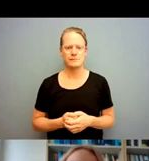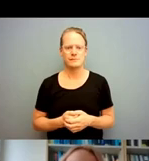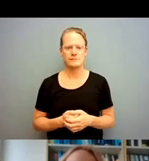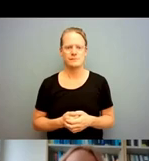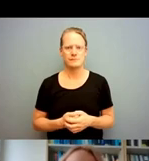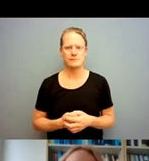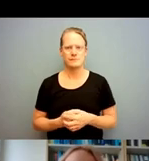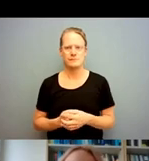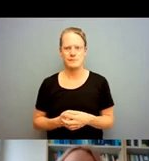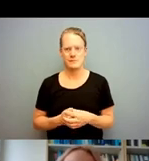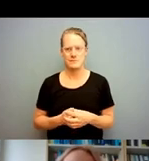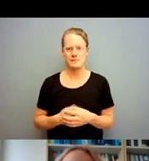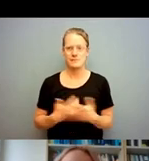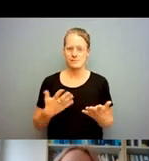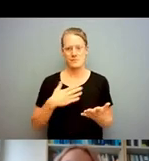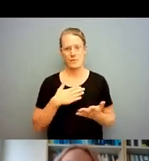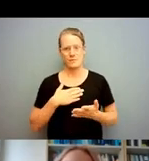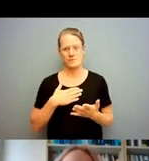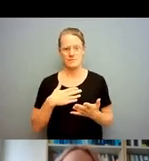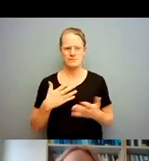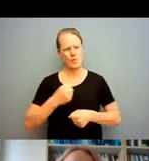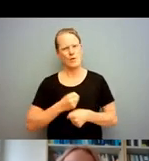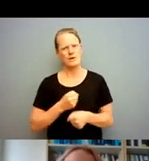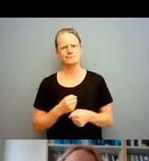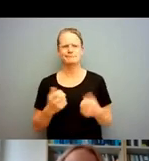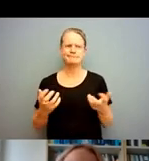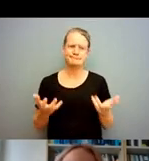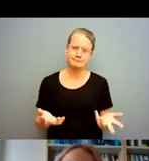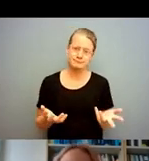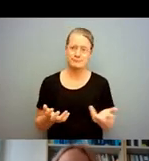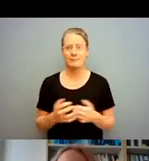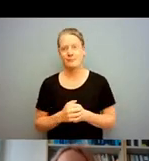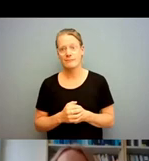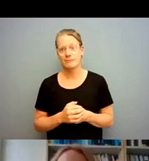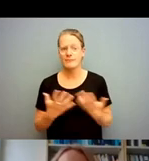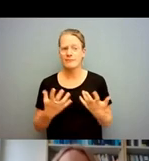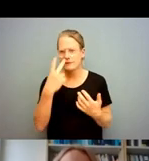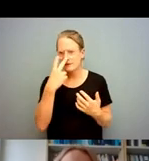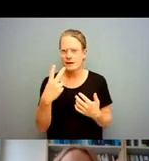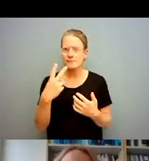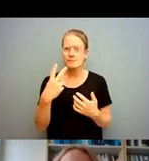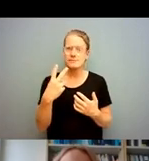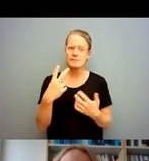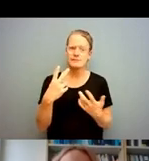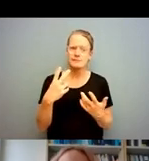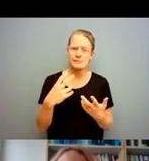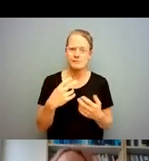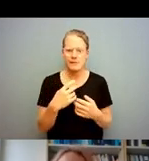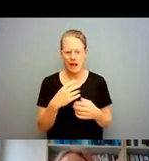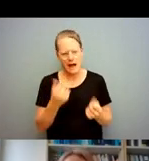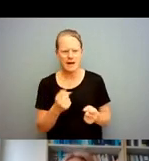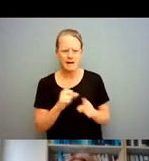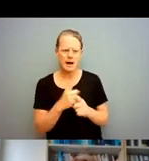Our mandate is exactly to make sure that there is a dialogue between Indigenous peoples